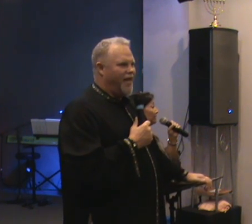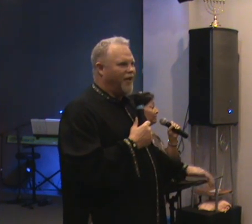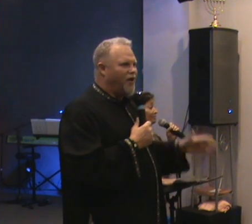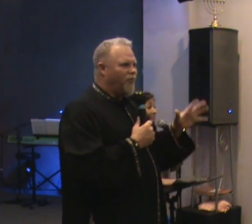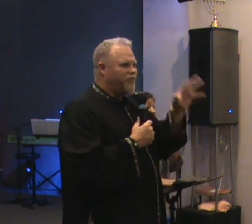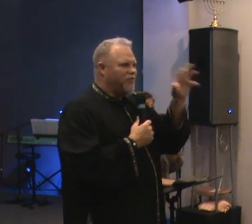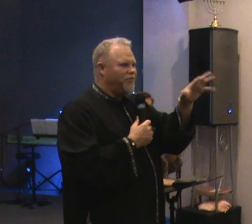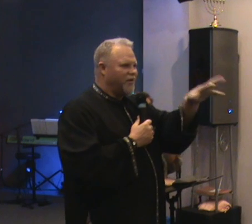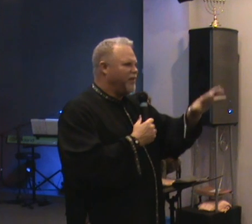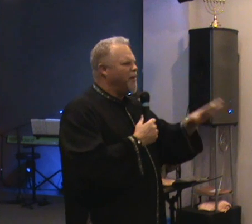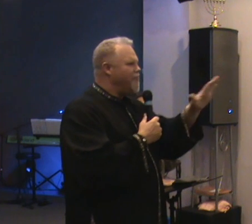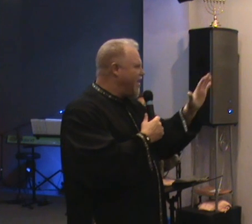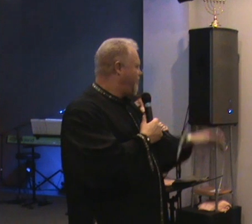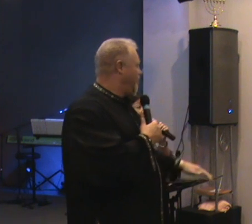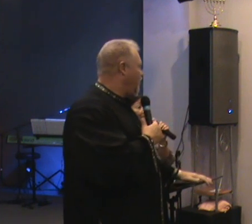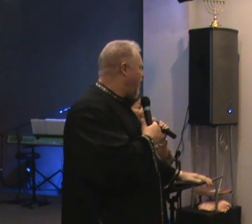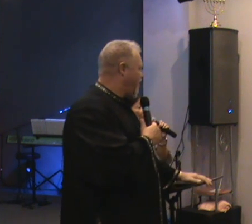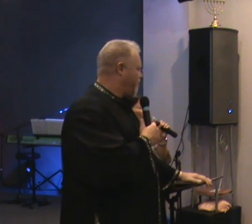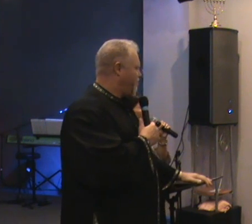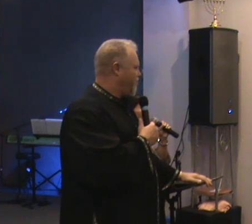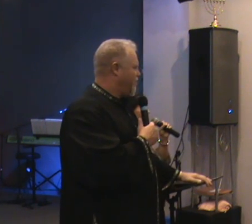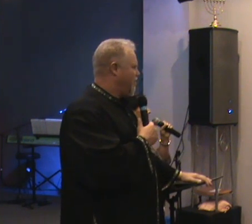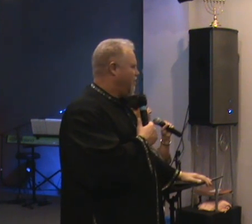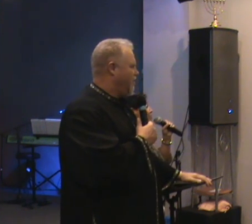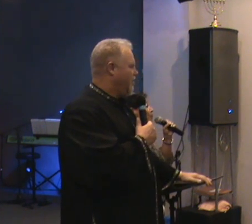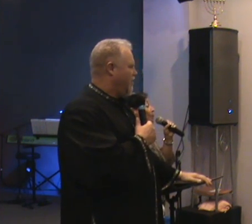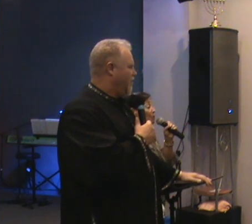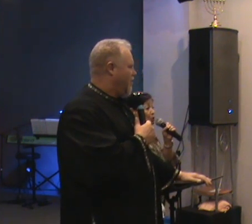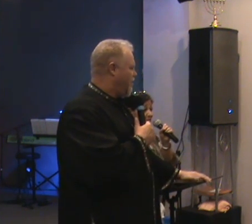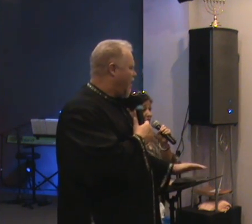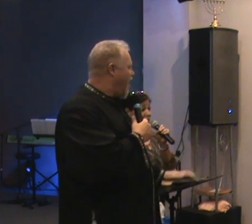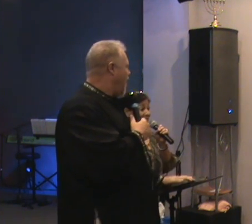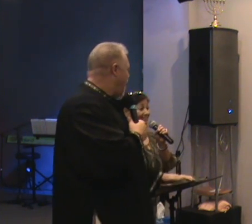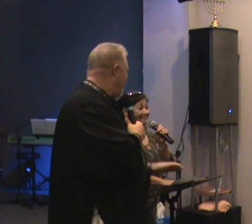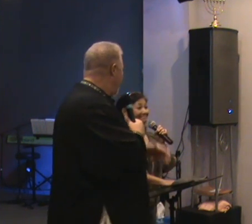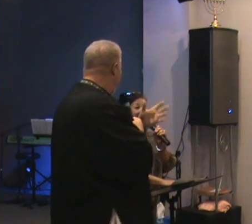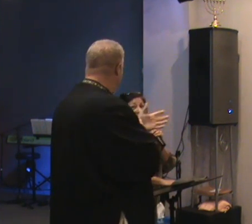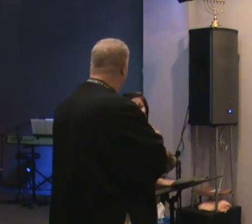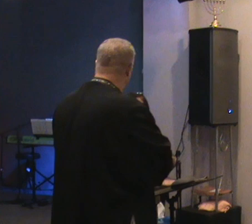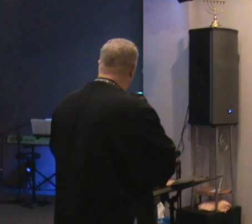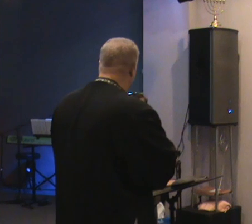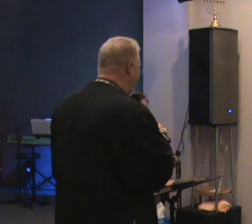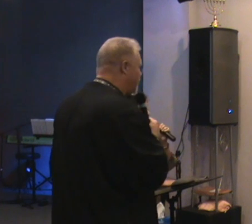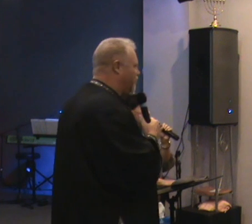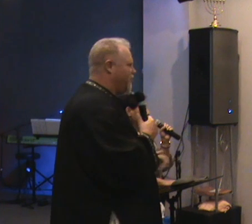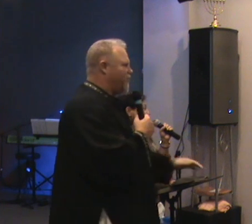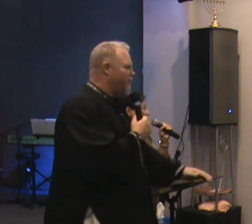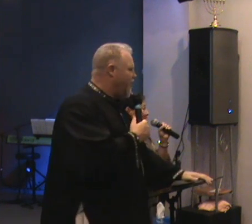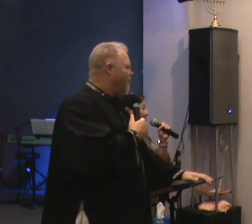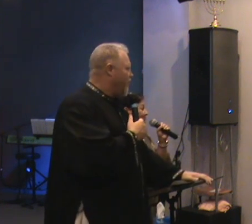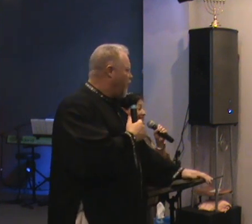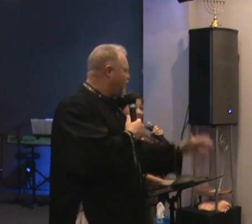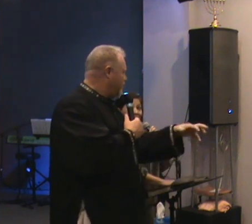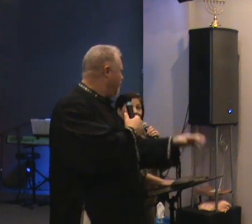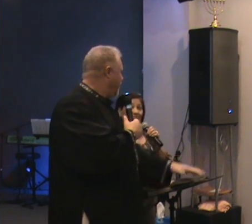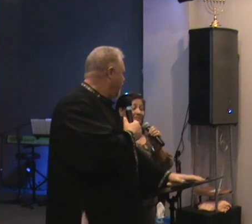ti. God wants to do something amazing in your life. Dios quiere hacer algo asombroso en tu vida. I honor Pastor Dick and Pastor Ruth